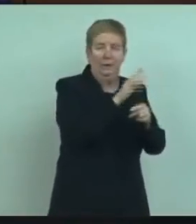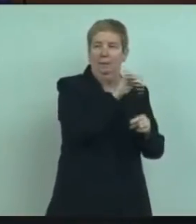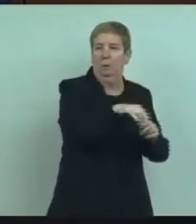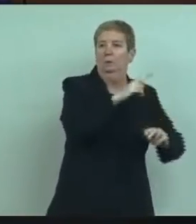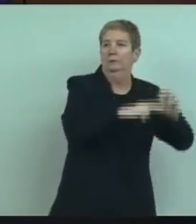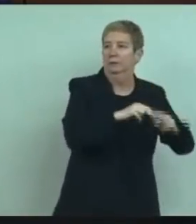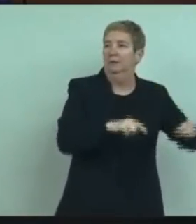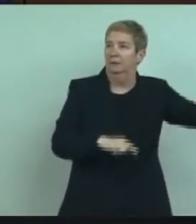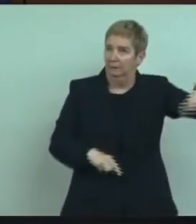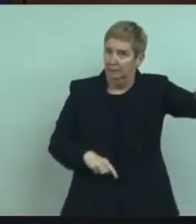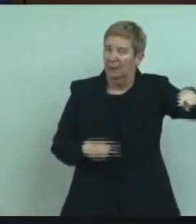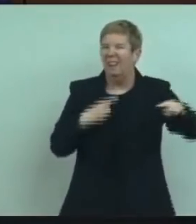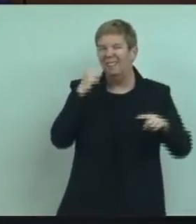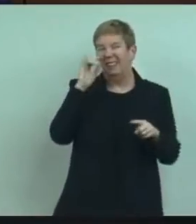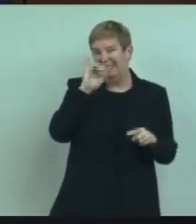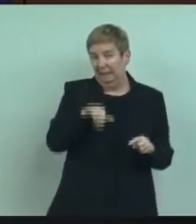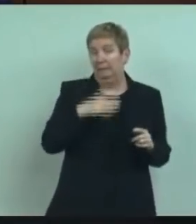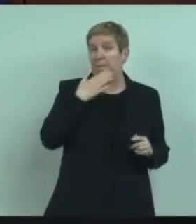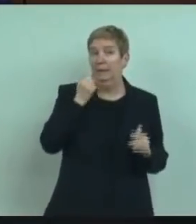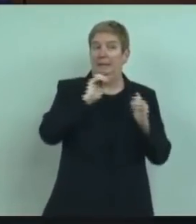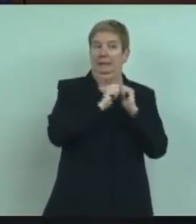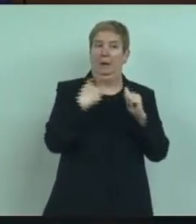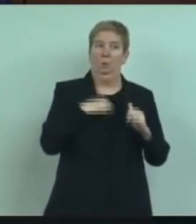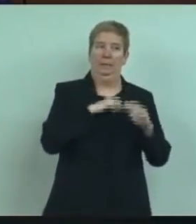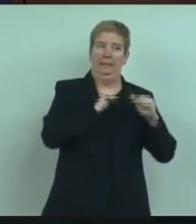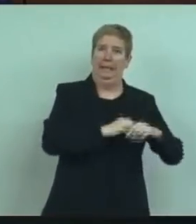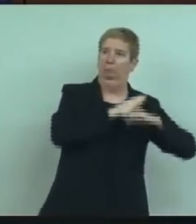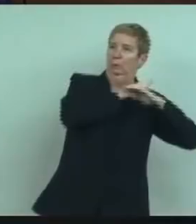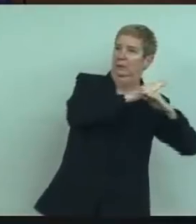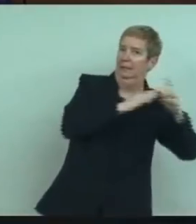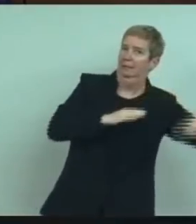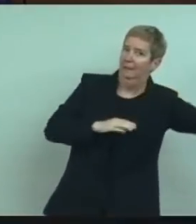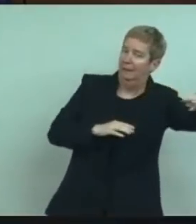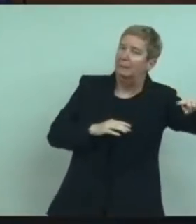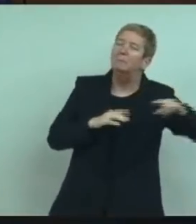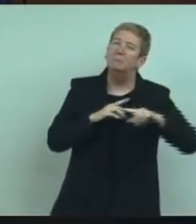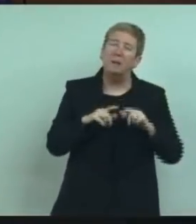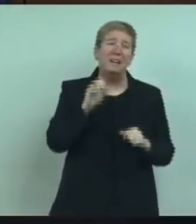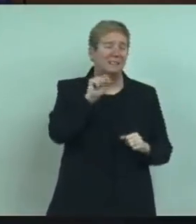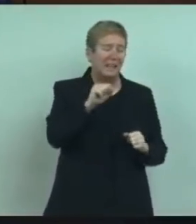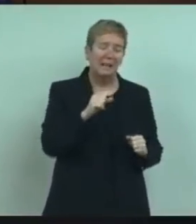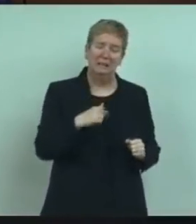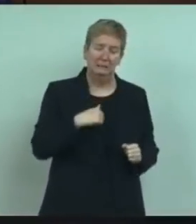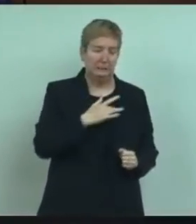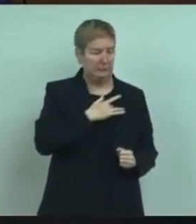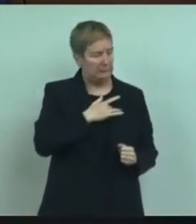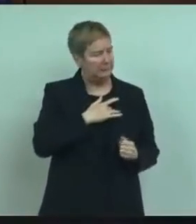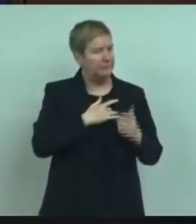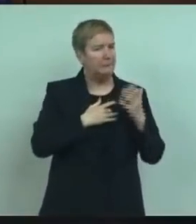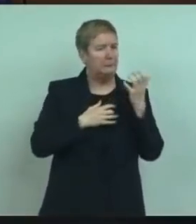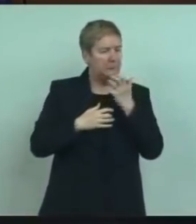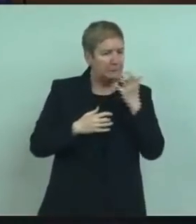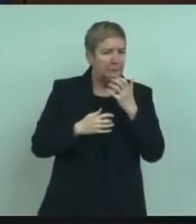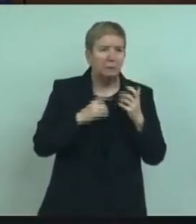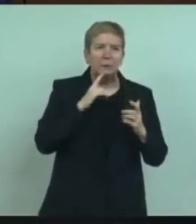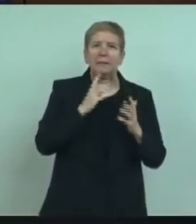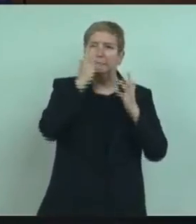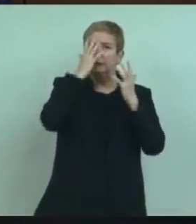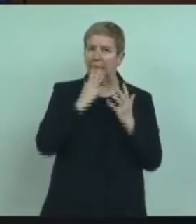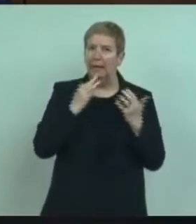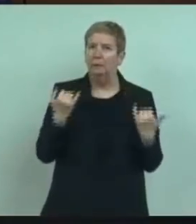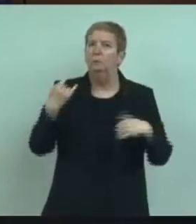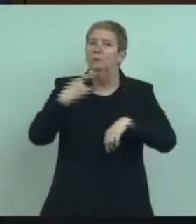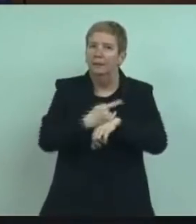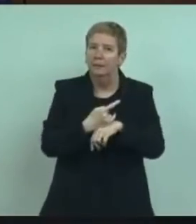way to protect this population, but it is very troubling and a sad day